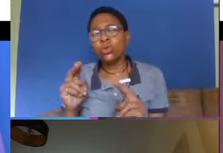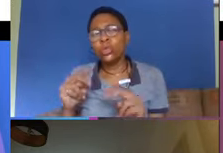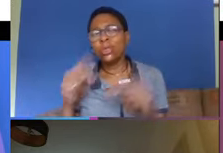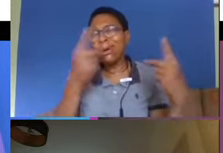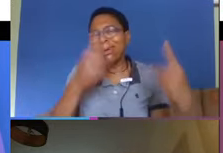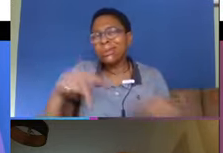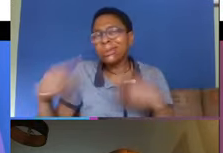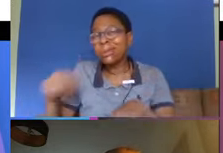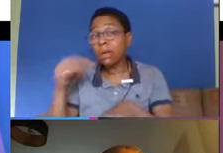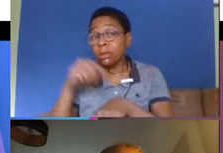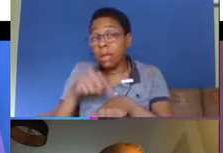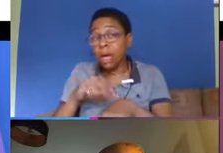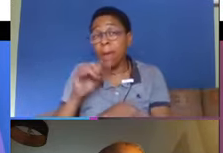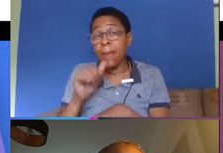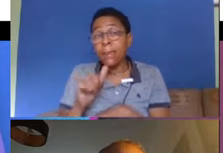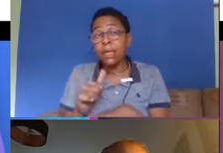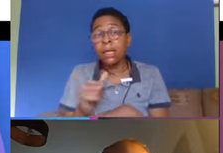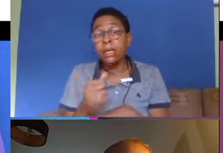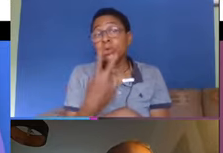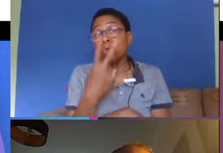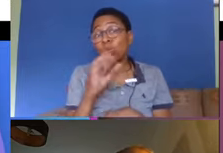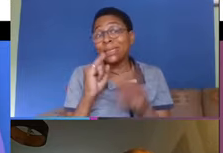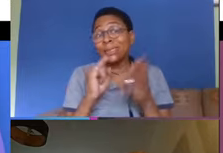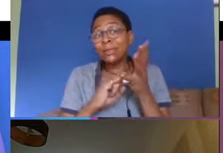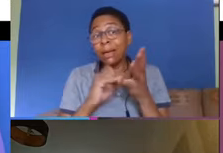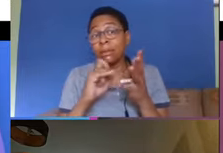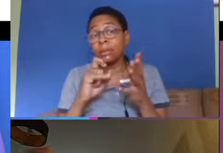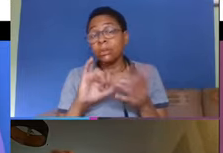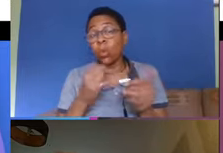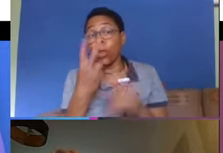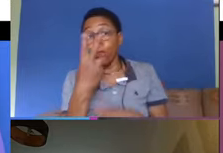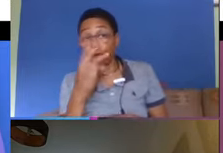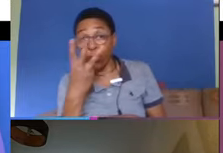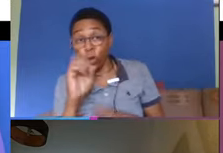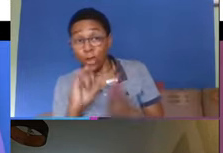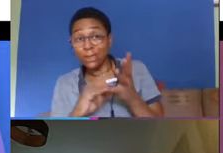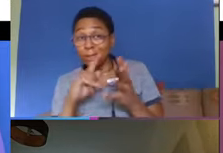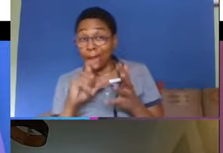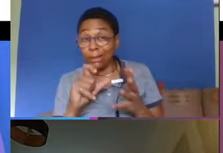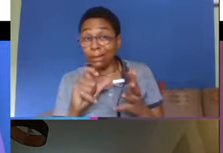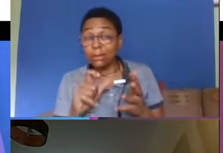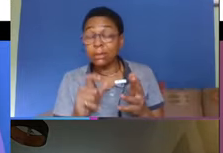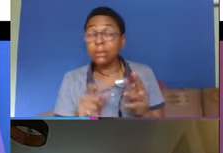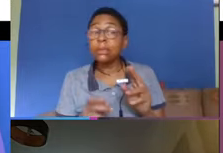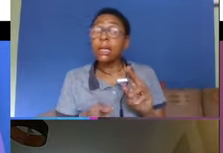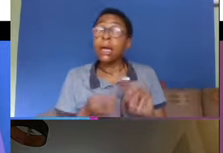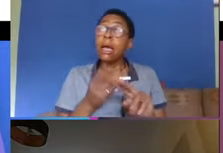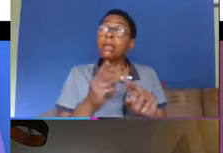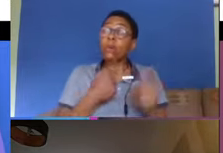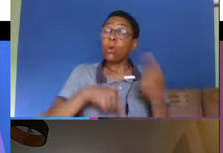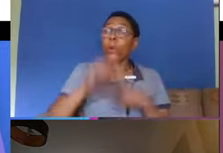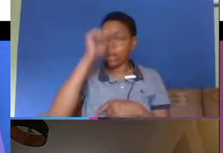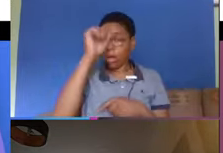to around 20 to 30 seconds. And so for every second of dance, we have